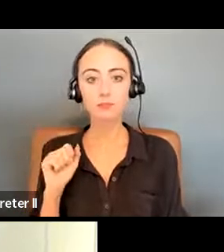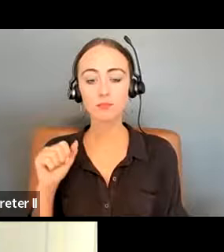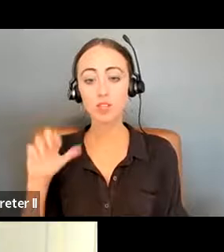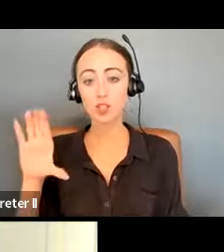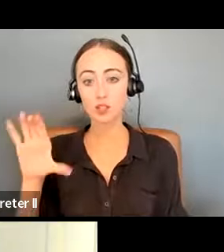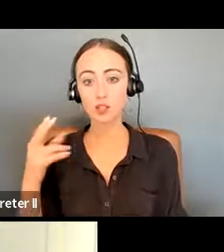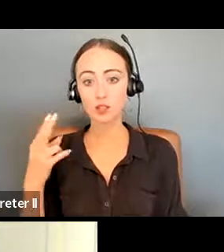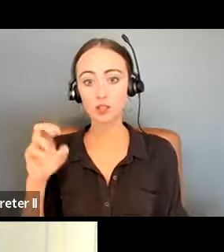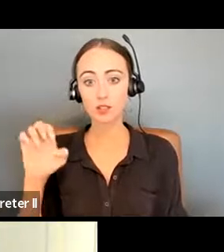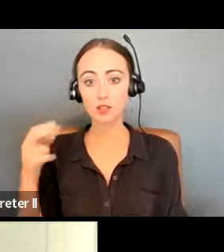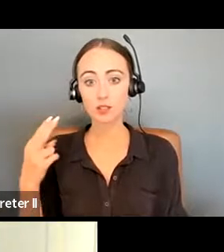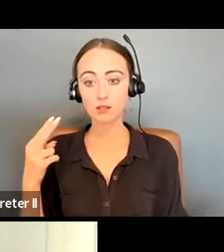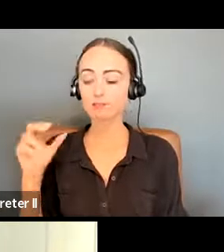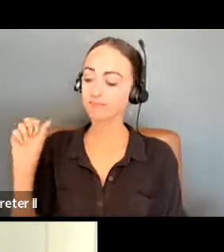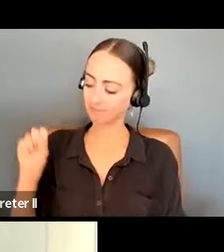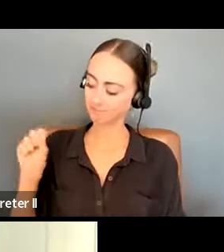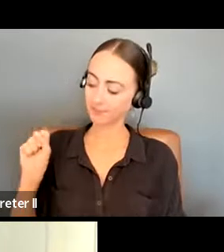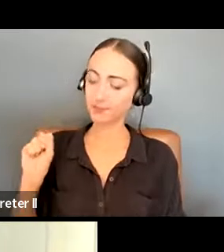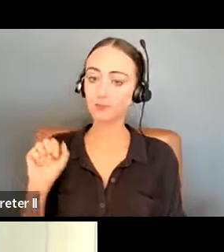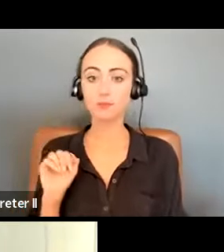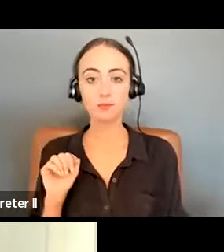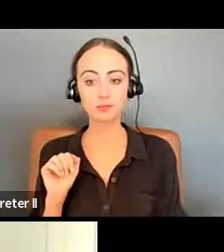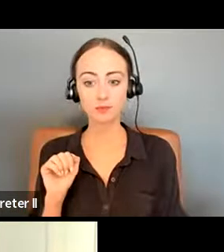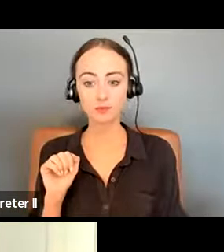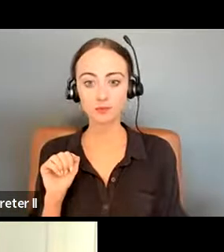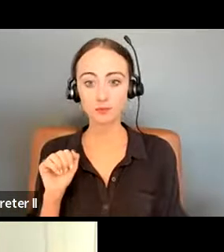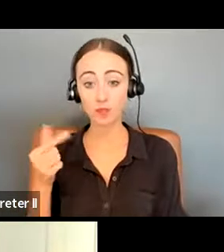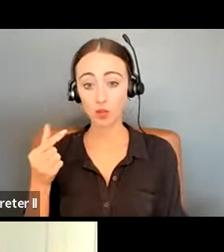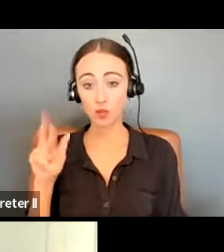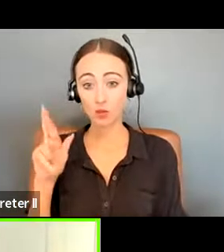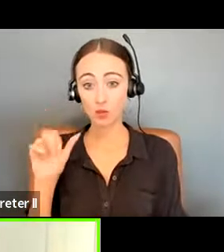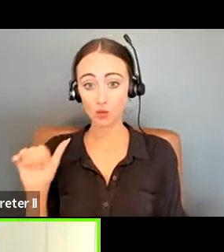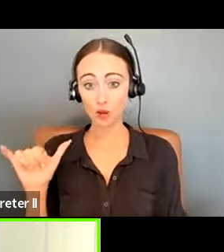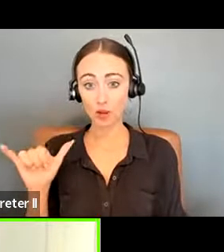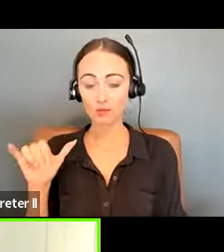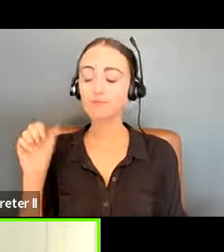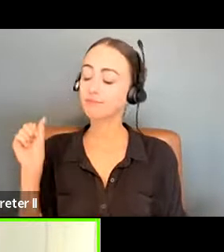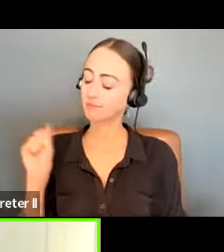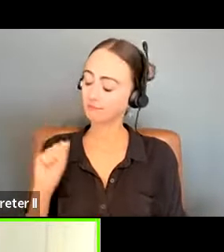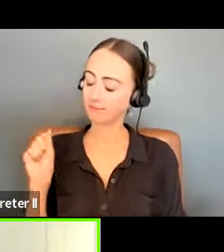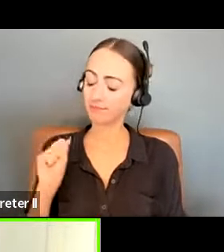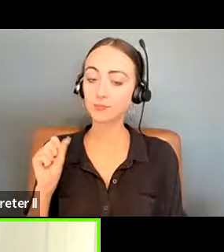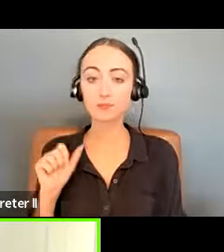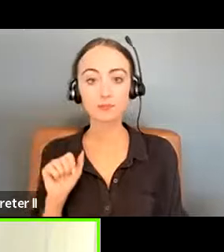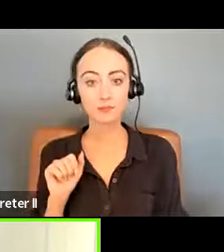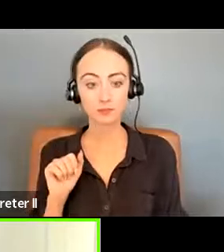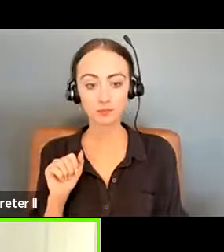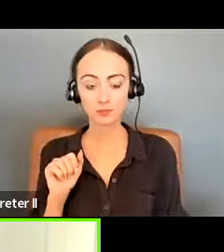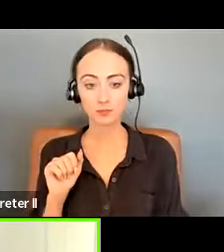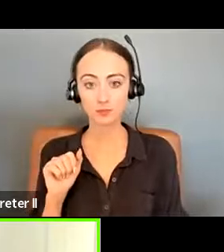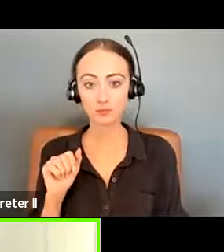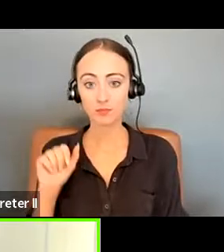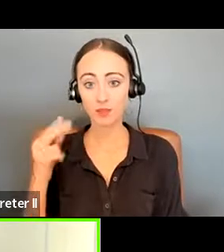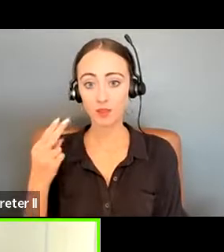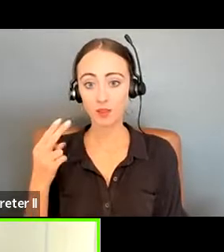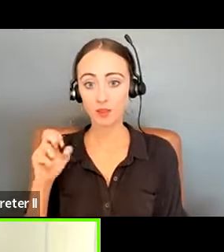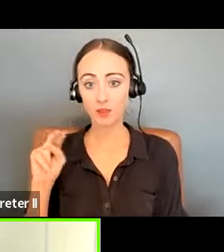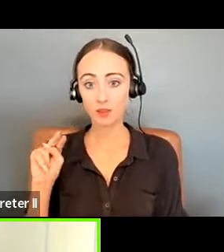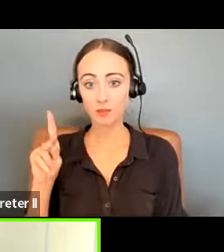Che. Yes. Councilmember Che votes yes. Councilmember Gray. Yes. Councilmember Gray votes yes. Councilmember Henderson.